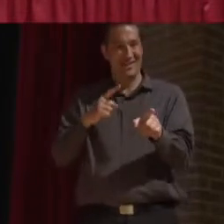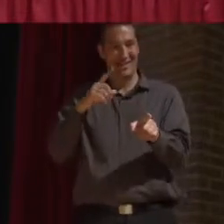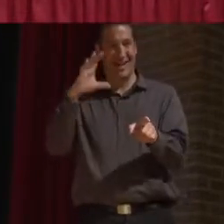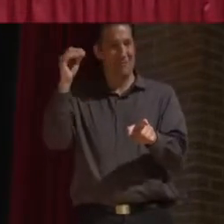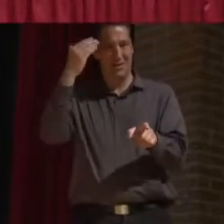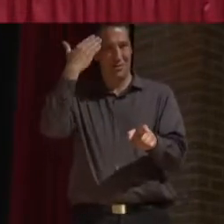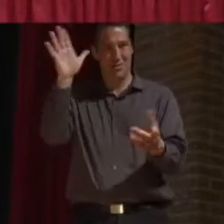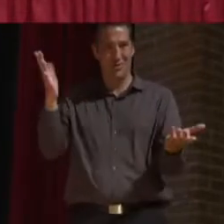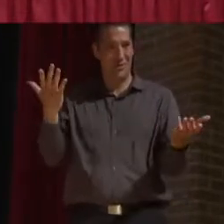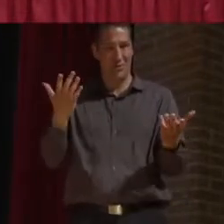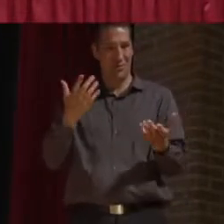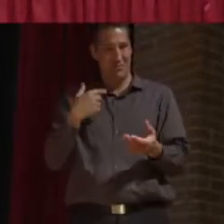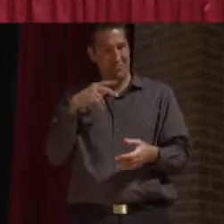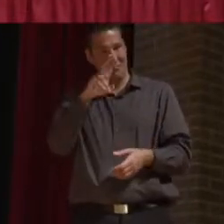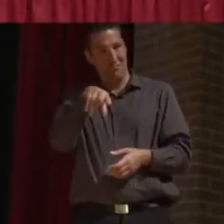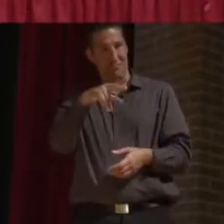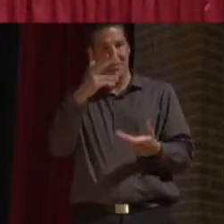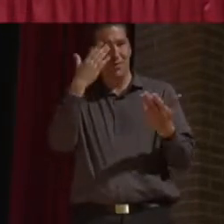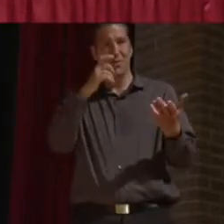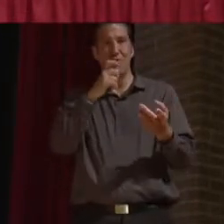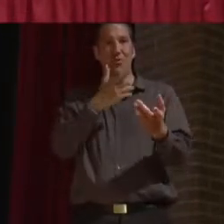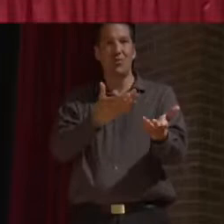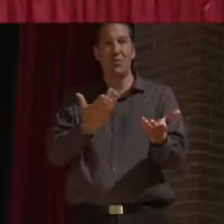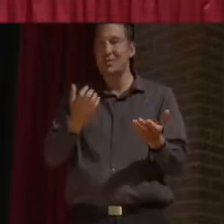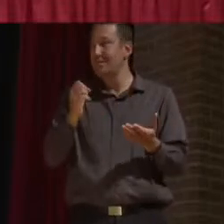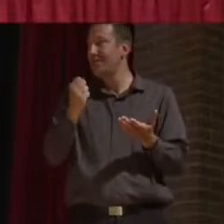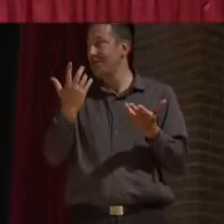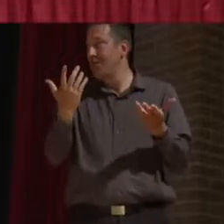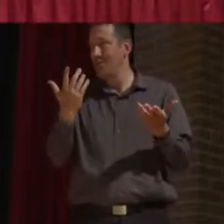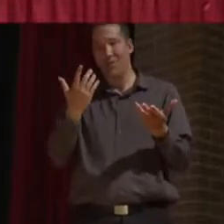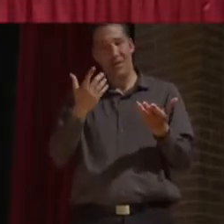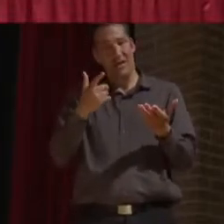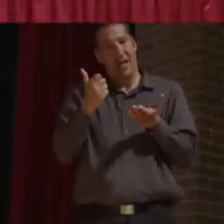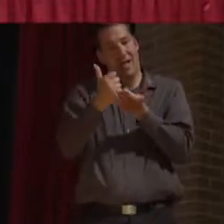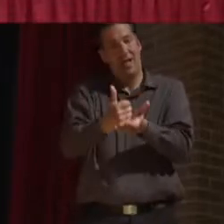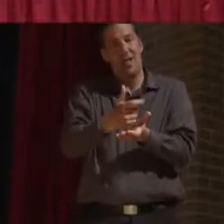as a potential success in a place of employment?